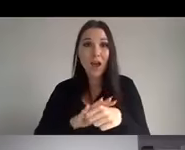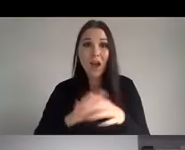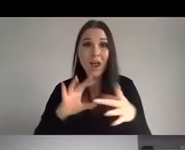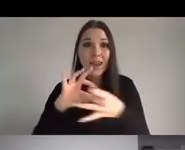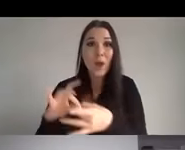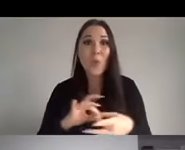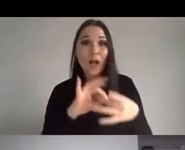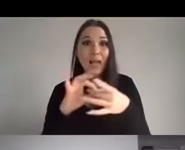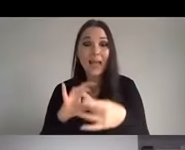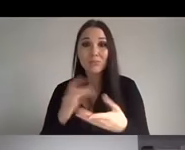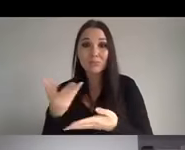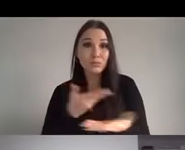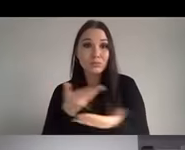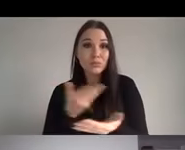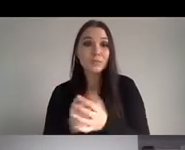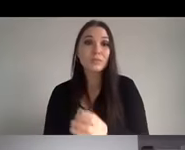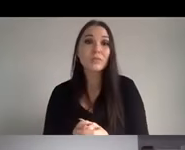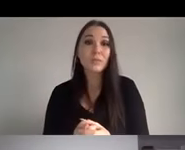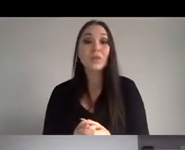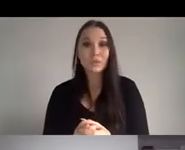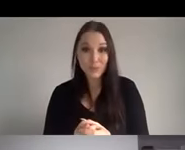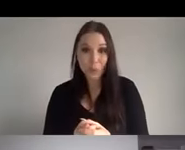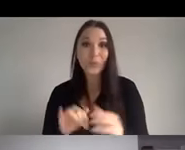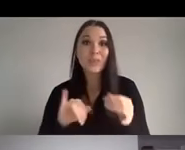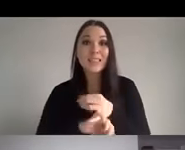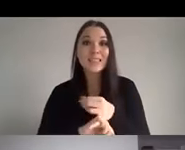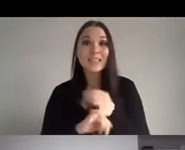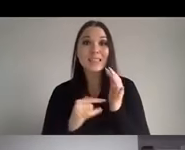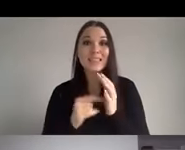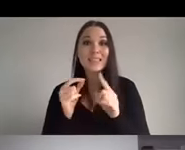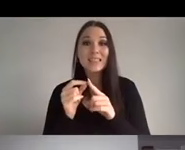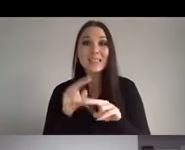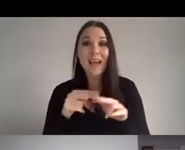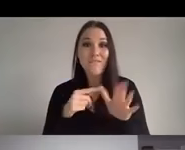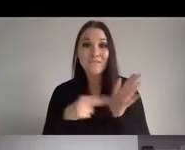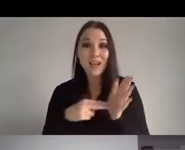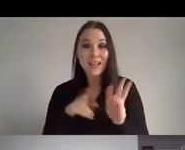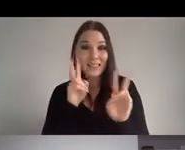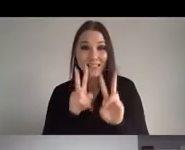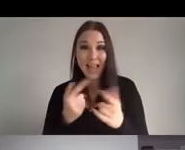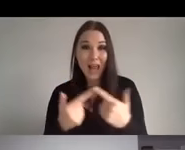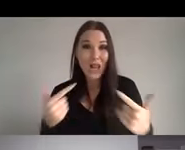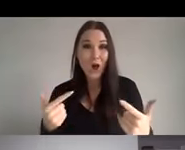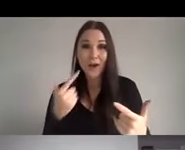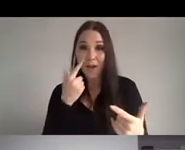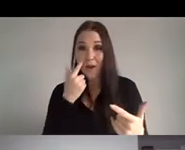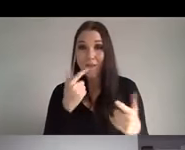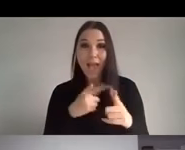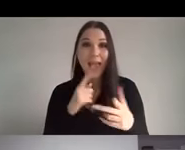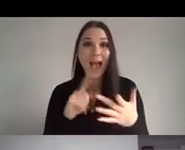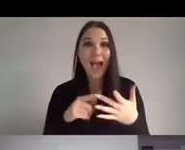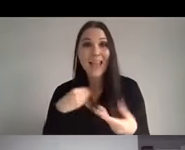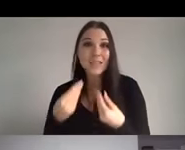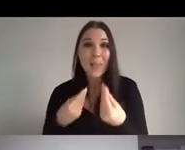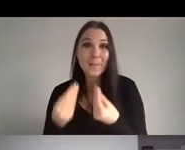So yeah, so Stefan, what I was getting onto is, you see a lot of trending news about explainable AI,